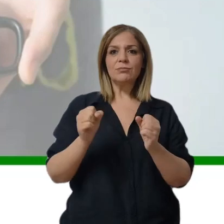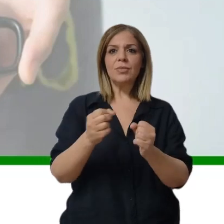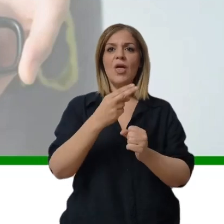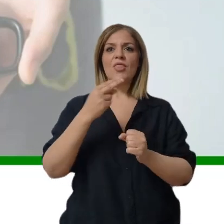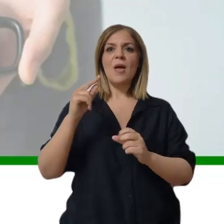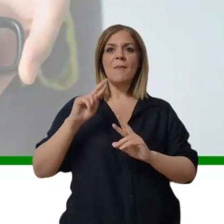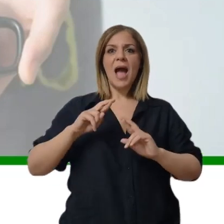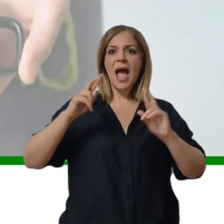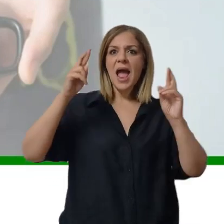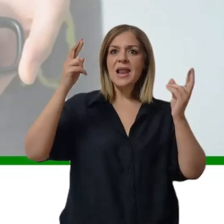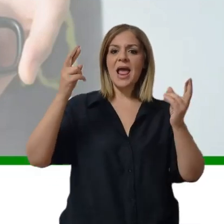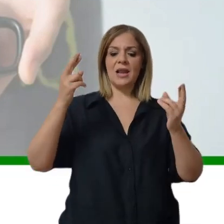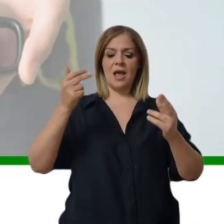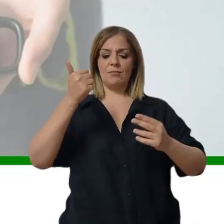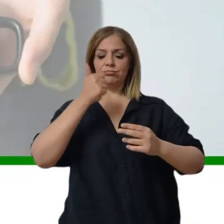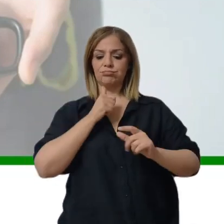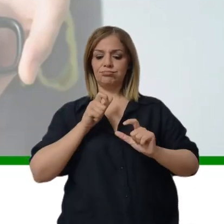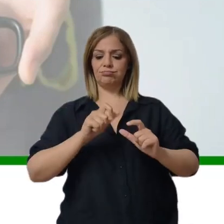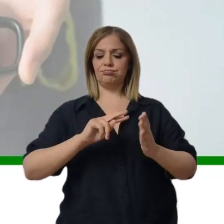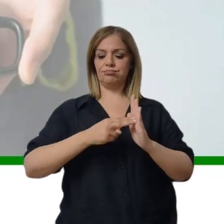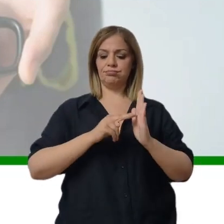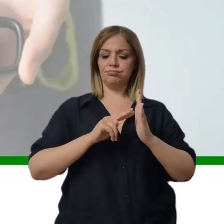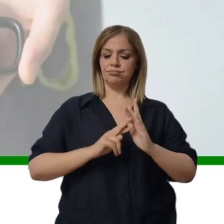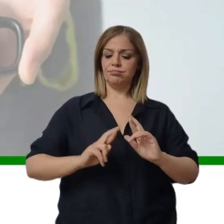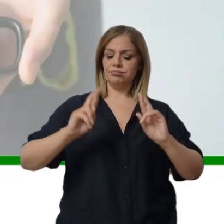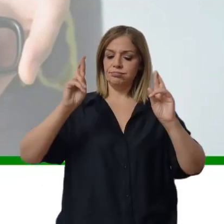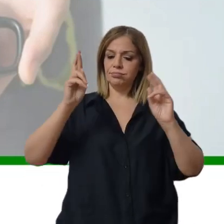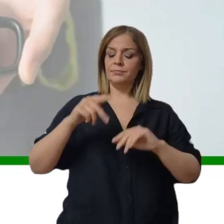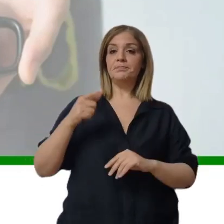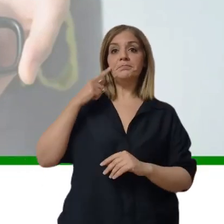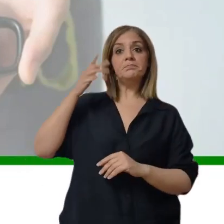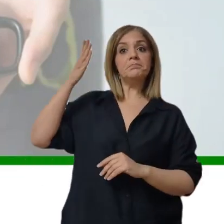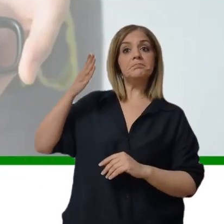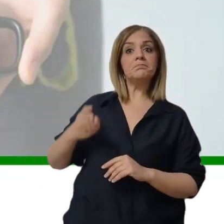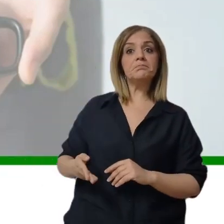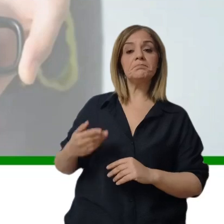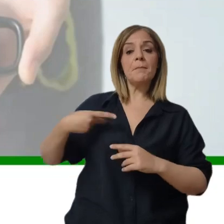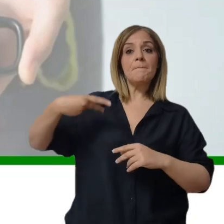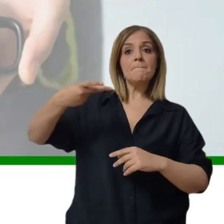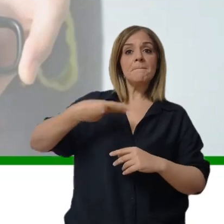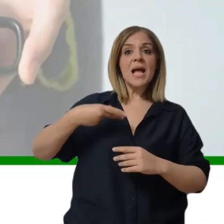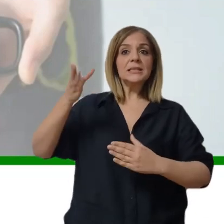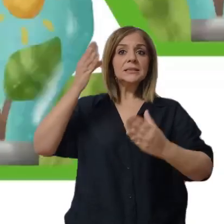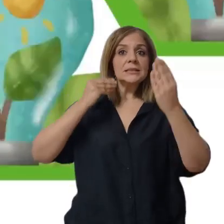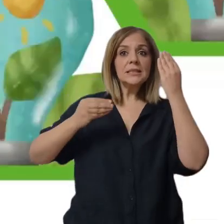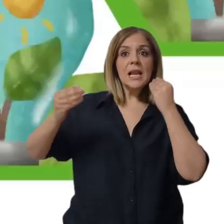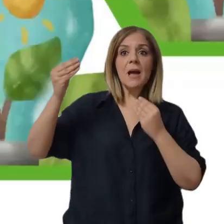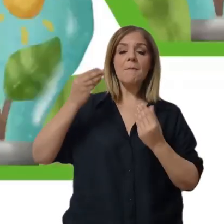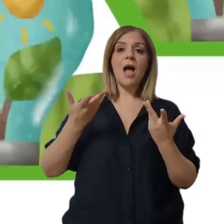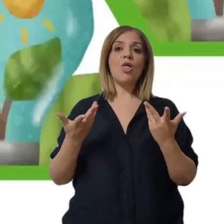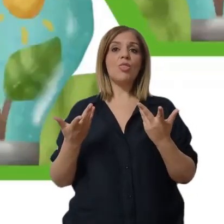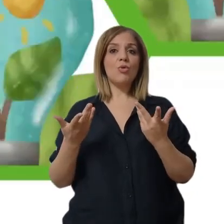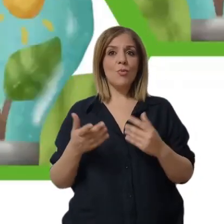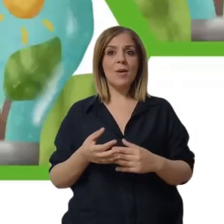and energy efficiency. And here is the content that we will